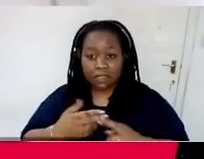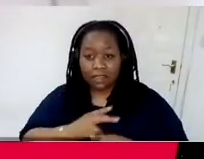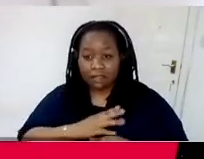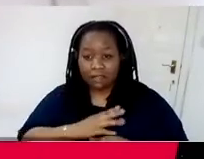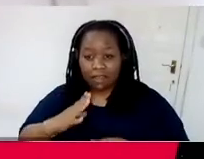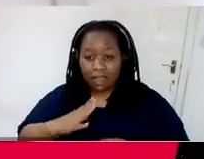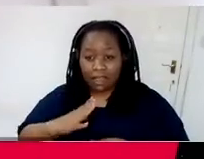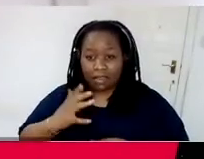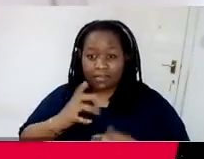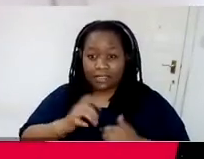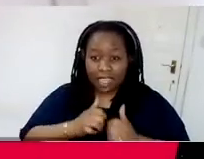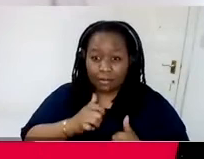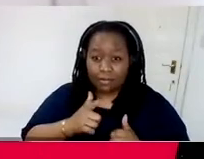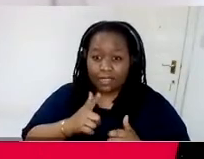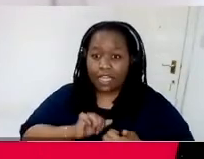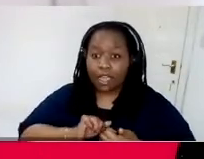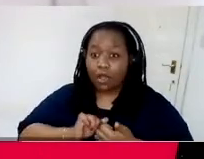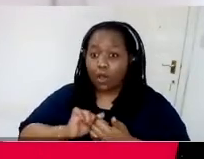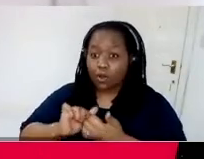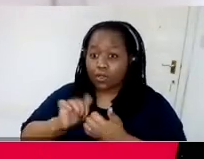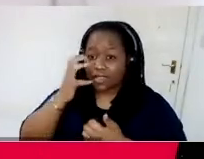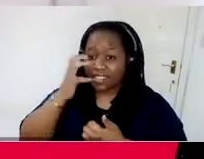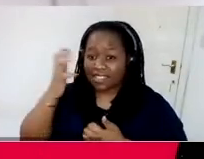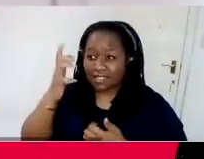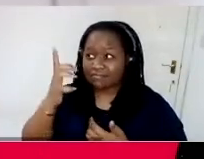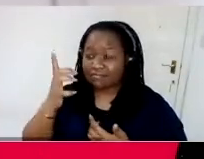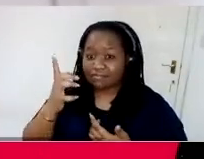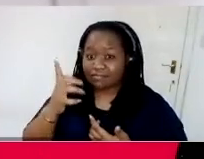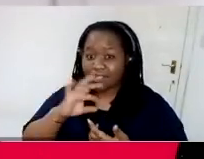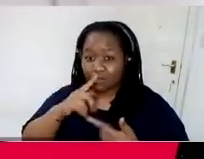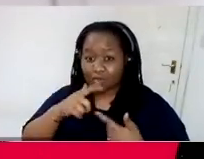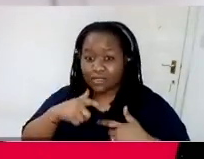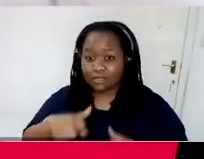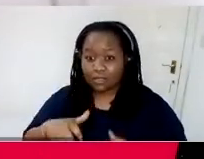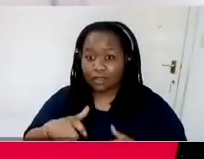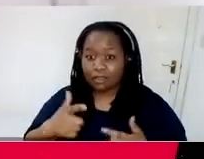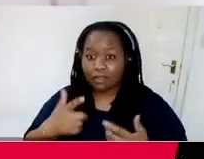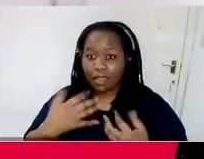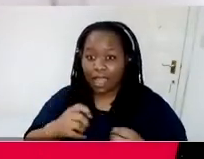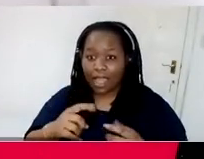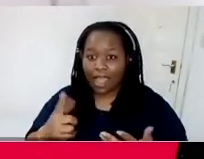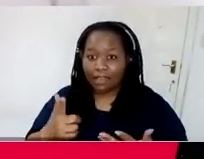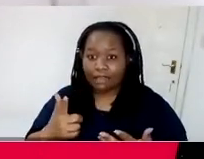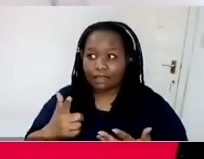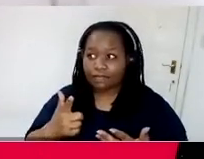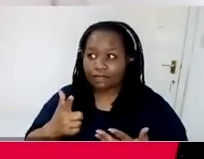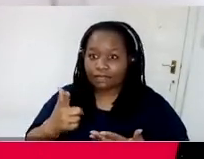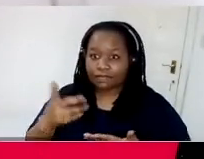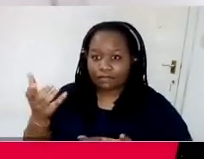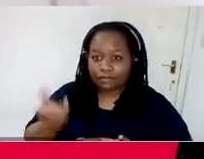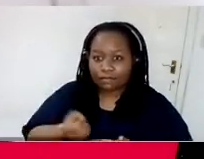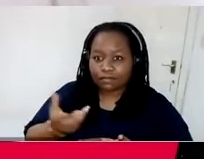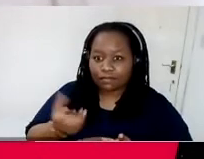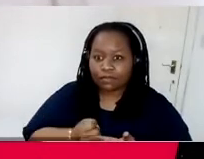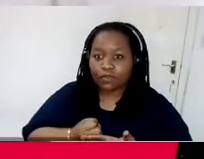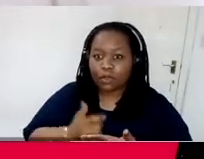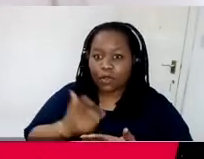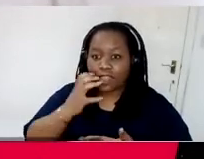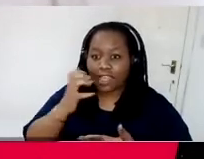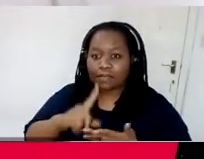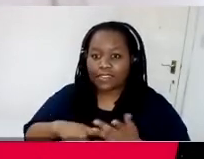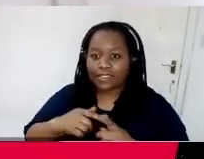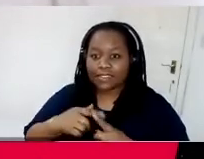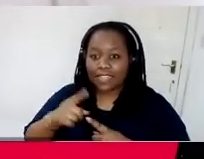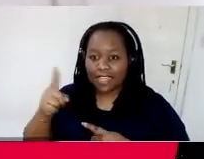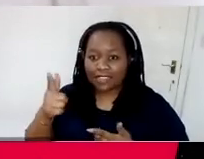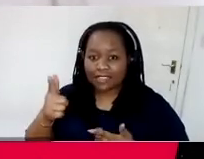by the state, even if they were nationalised, they would still have a tap on the state's defence budget unless the state decided to